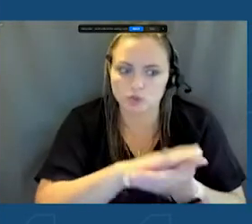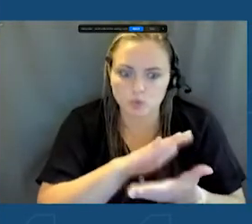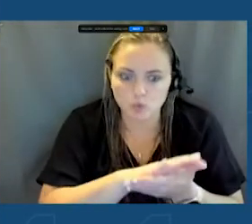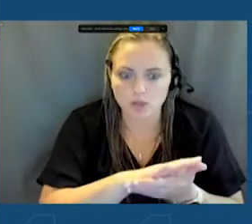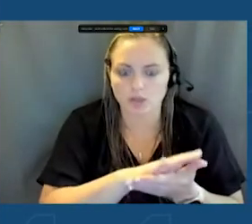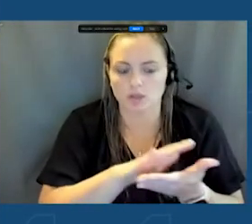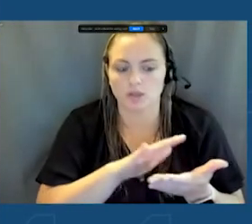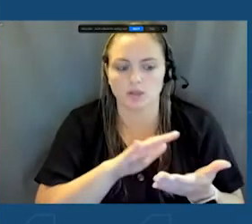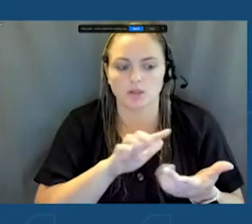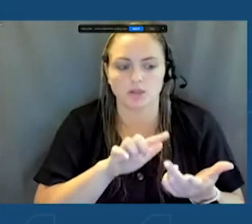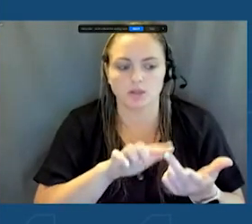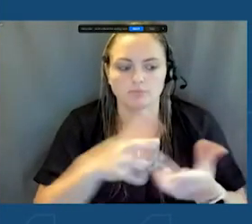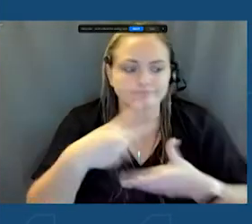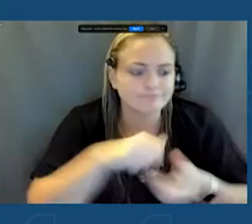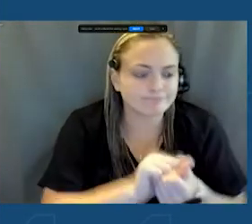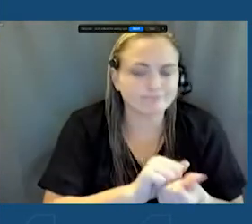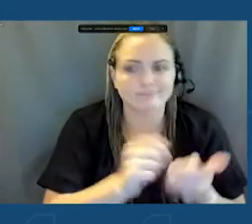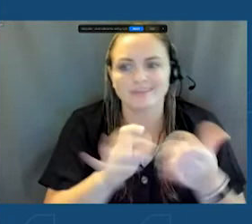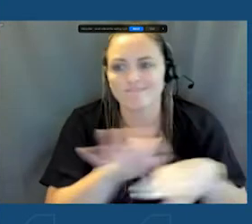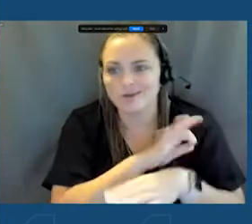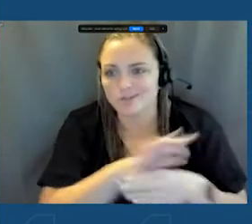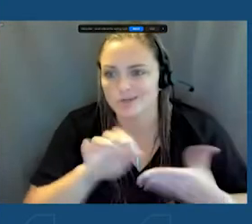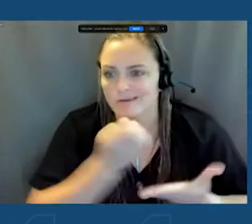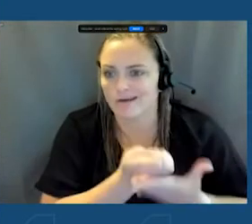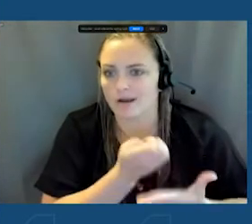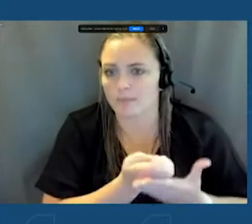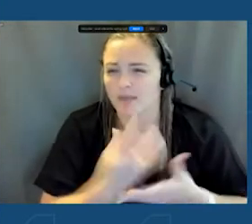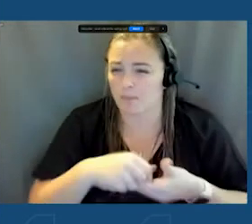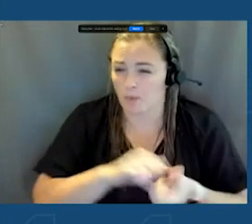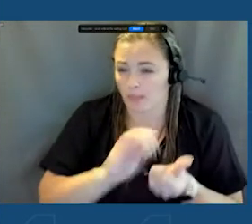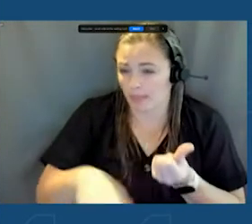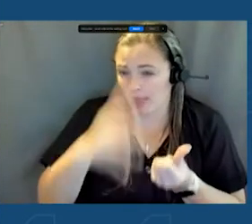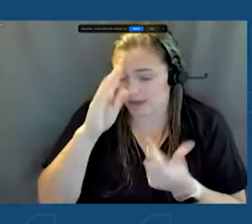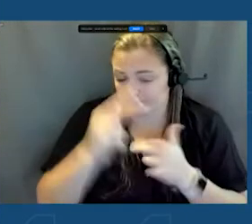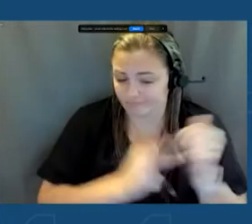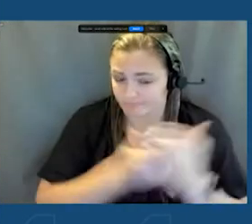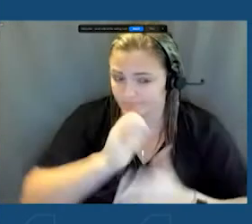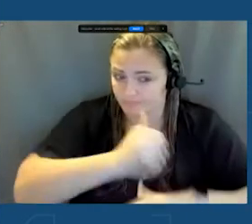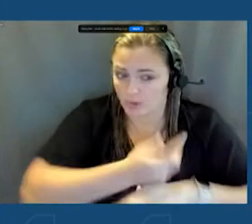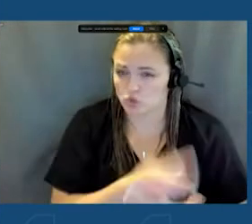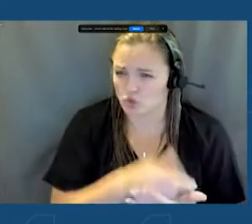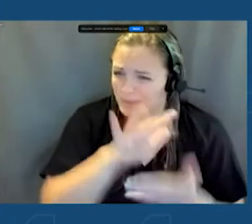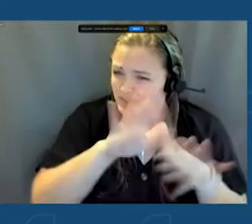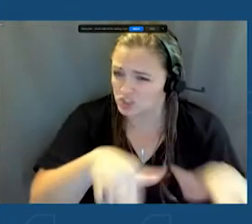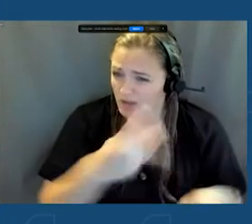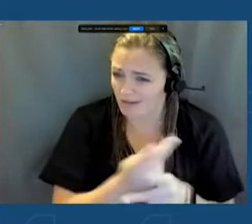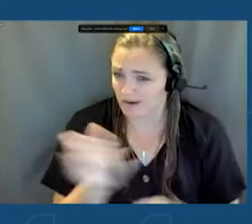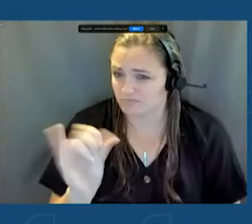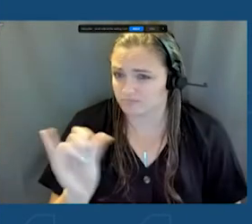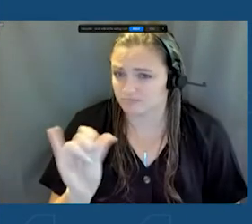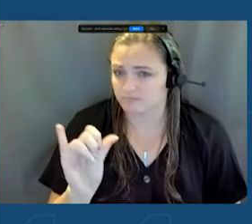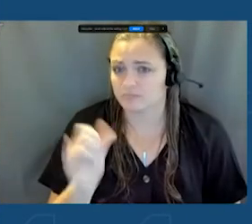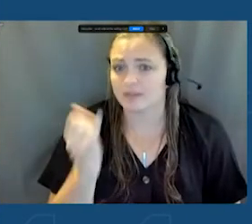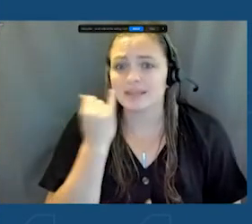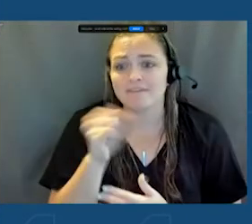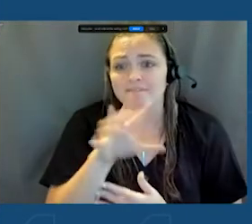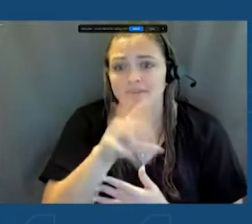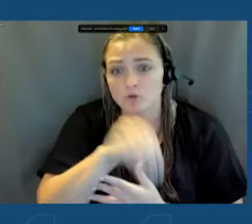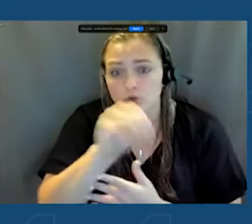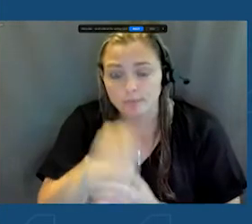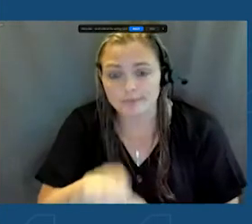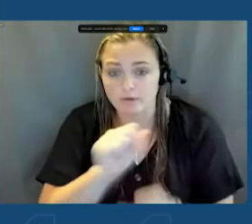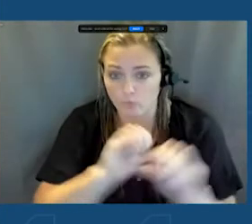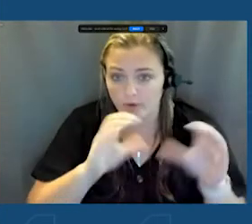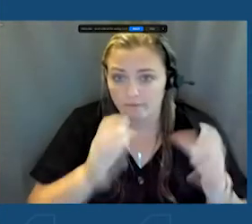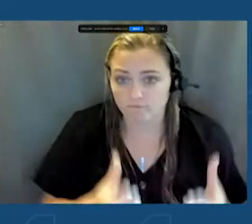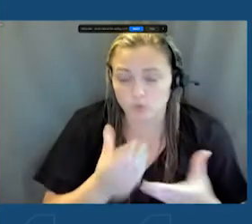be part and functioning of the economy. Well, part of that infrastructure should also be childcare, Because if 50% of our workforce during some